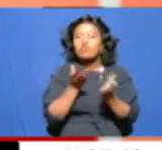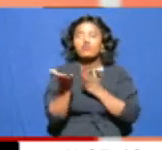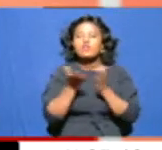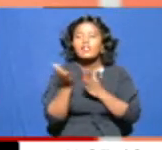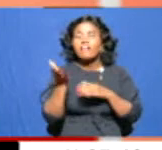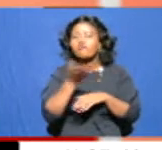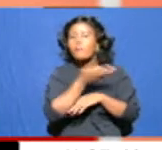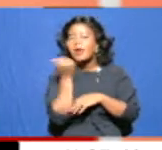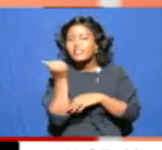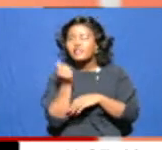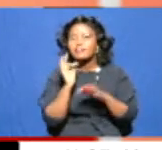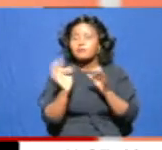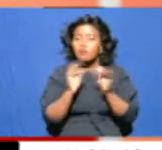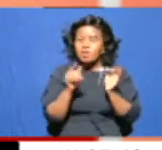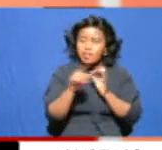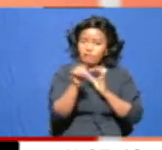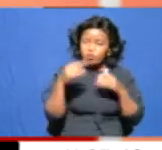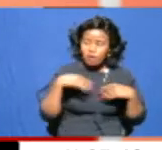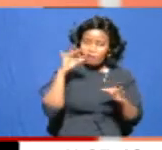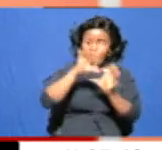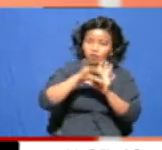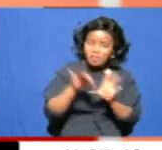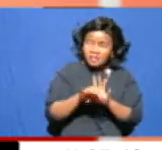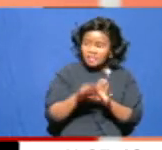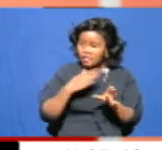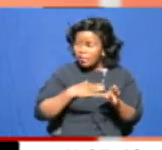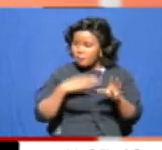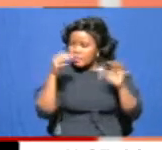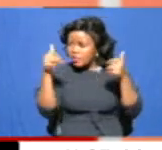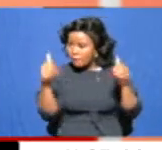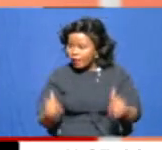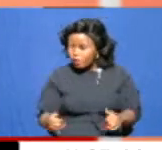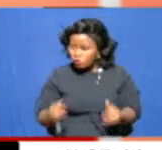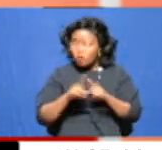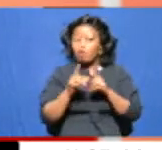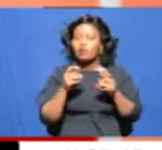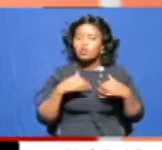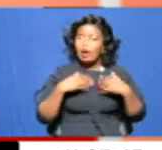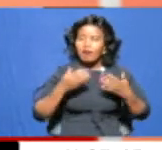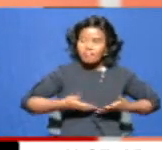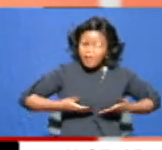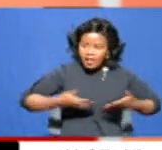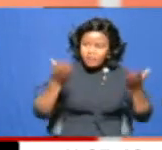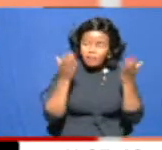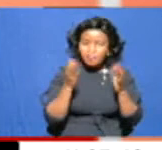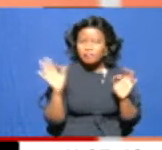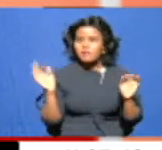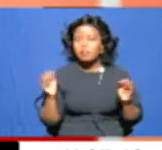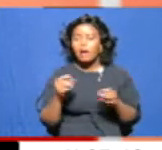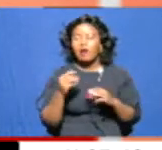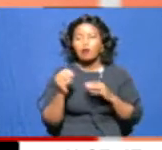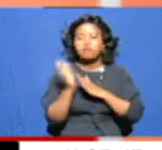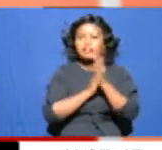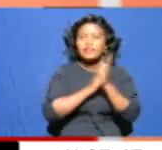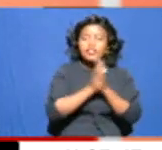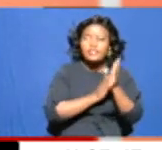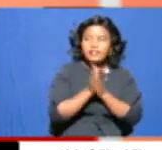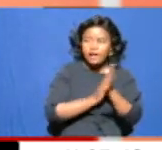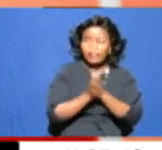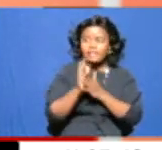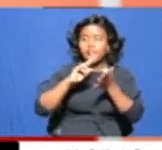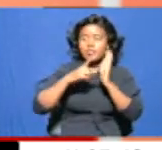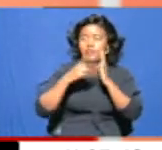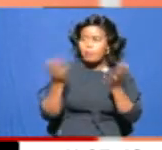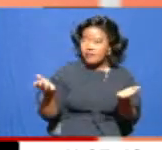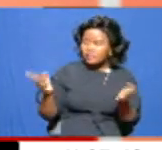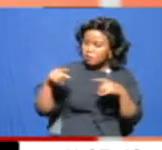have voted and I'm not voted, then since I'd already had expressed a wish, it means that I'm also available to serve. It means you have one more